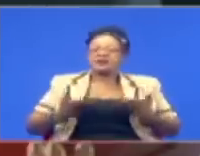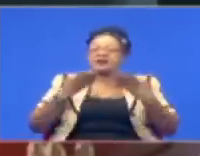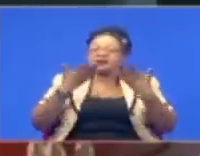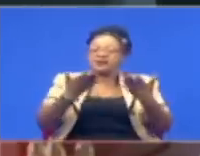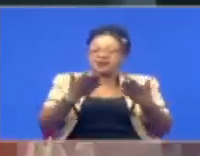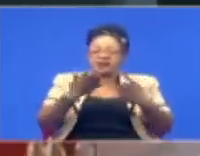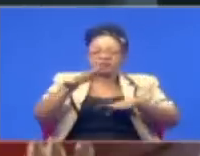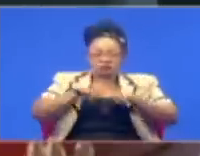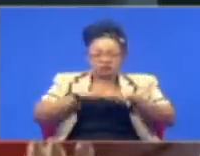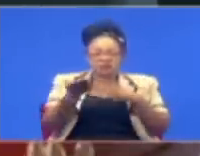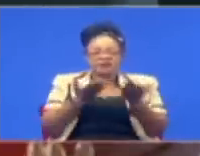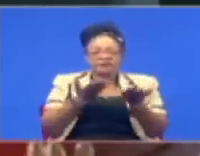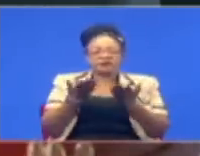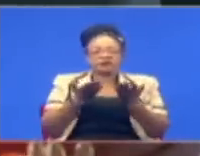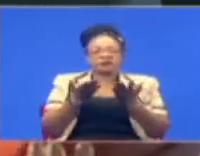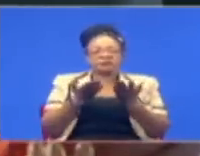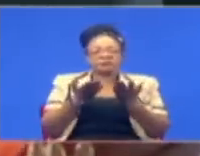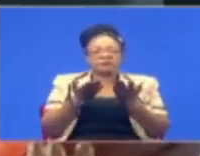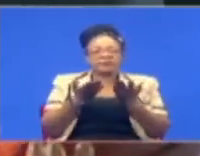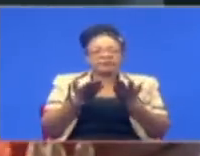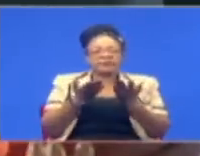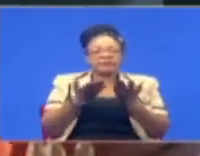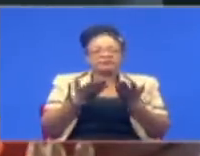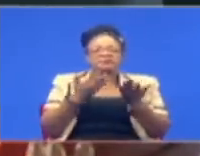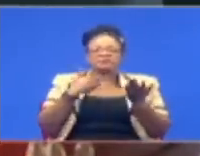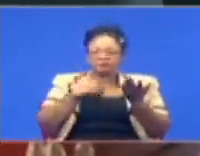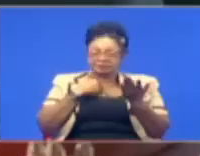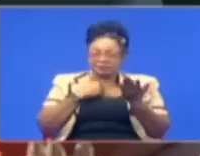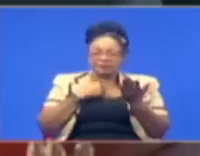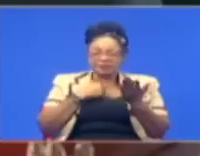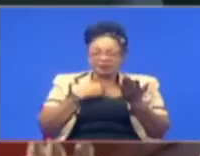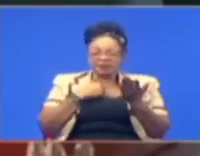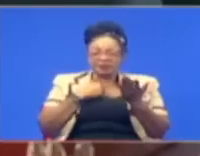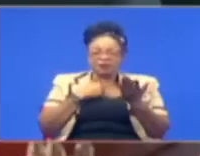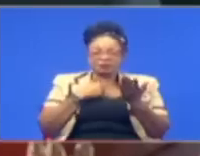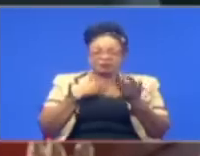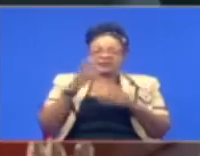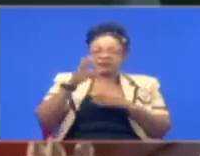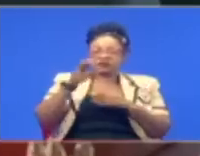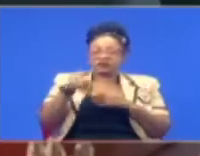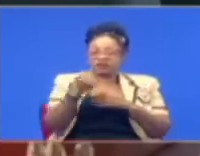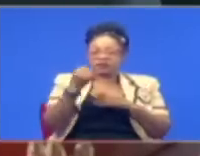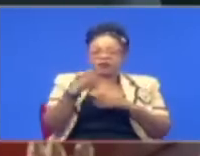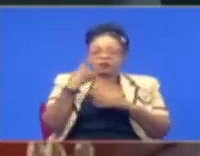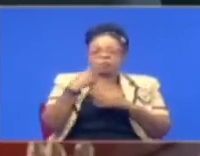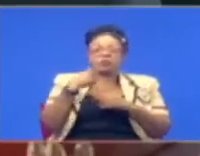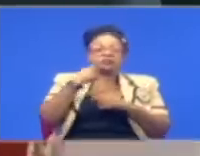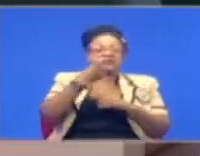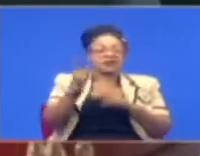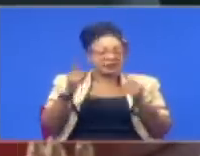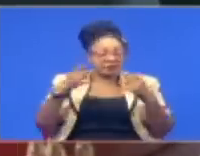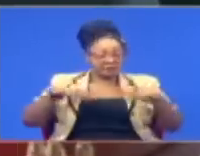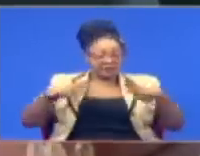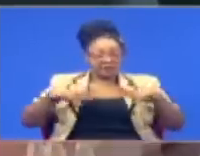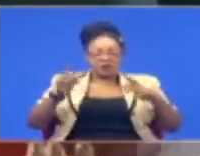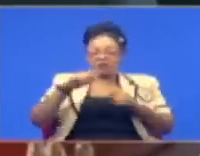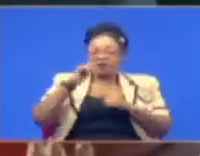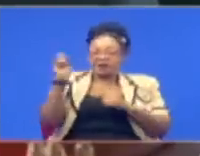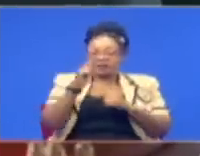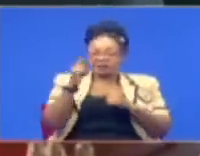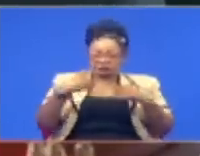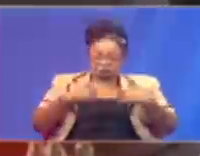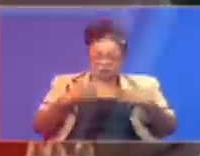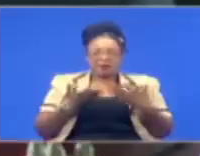very good service. I will be actually a Chief Justice who tell the people of Kenya, we are here to serve